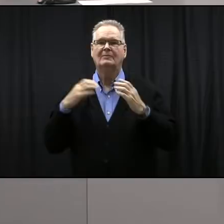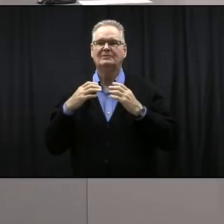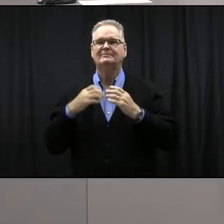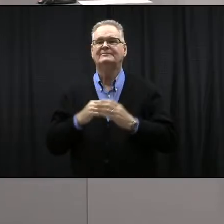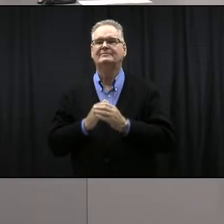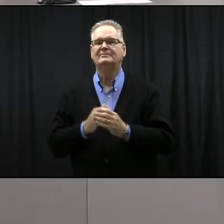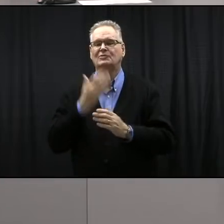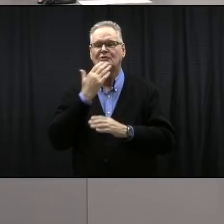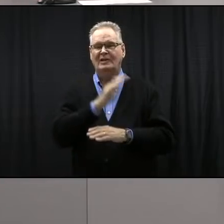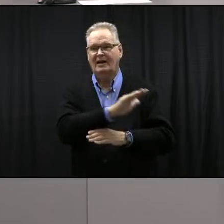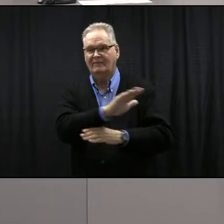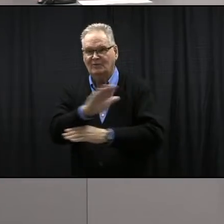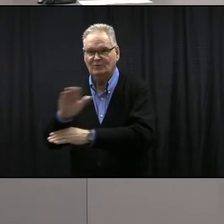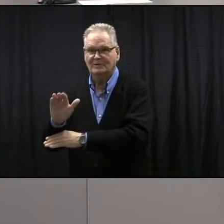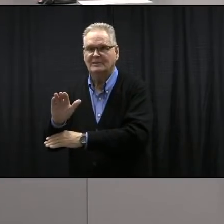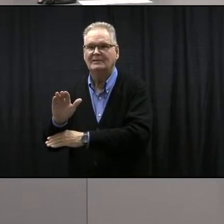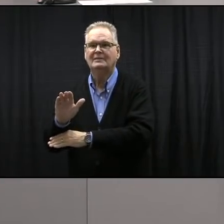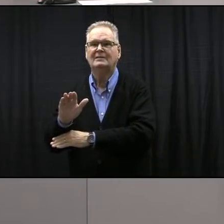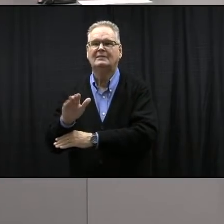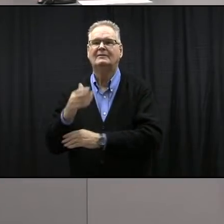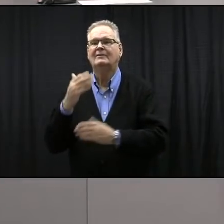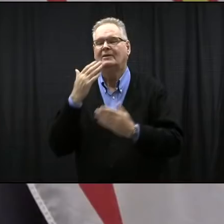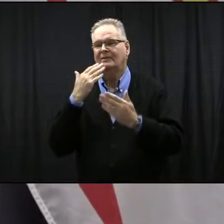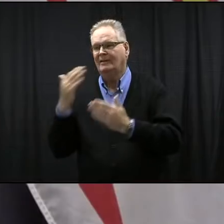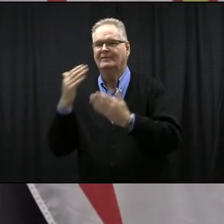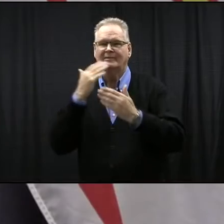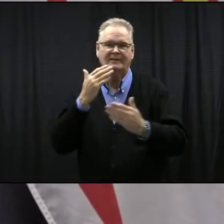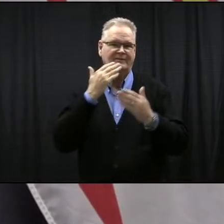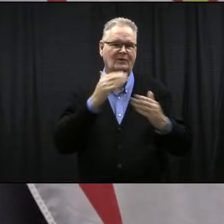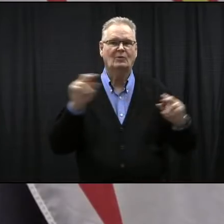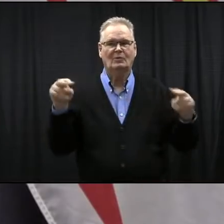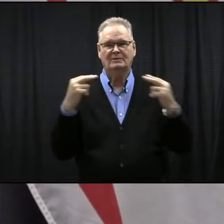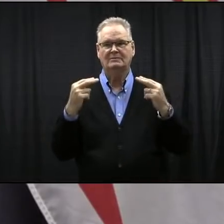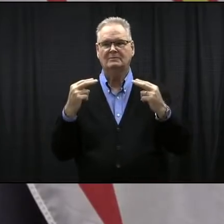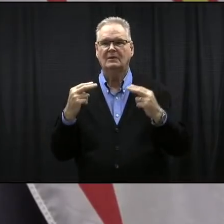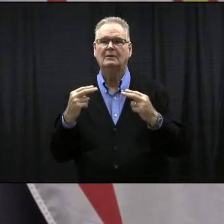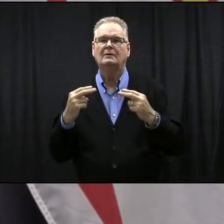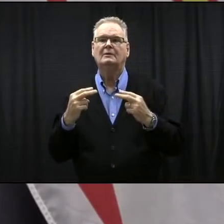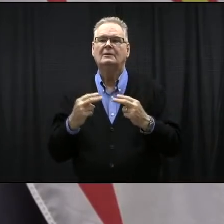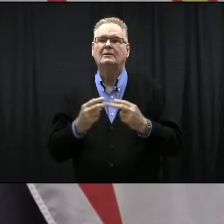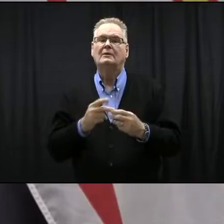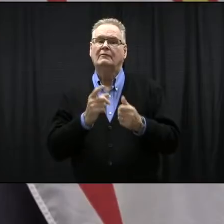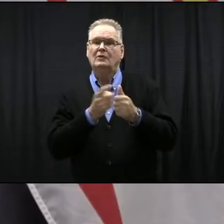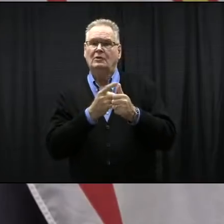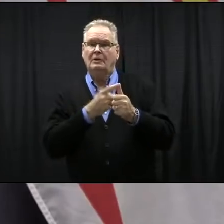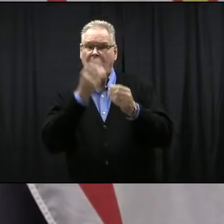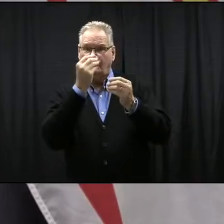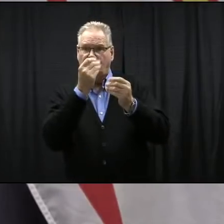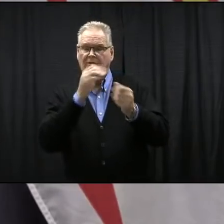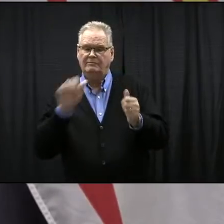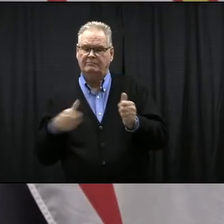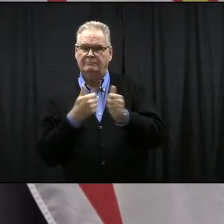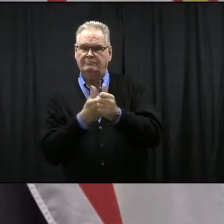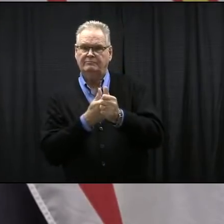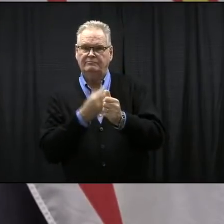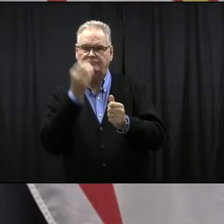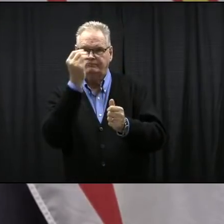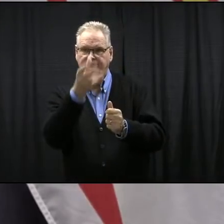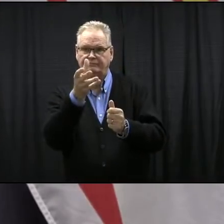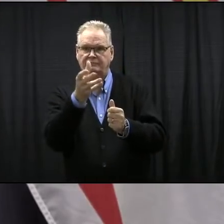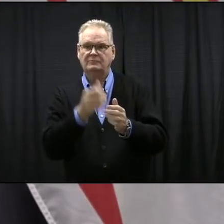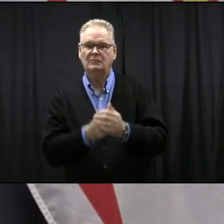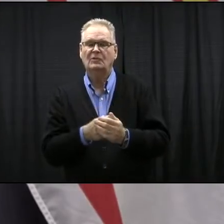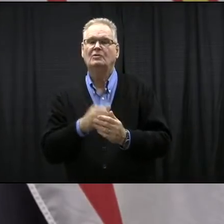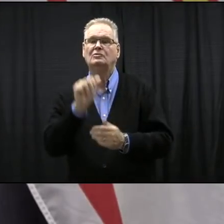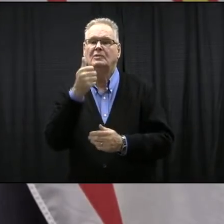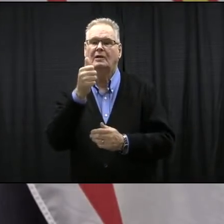and thank you for joining us today. I'll start with an update on COVID. So, since the last media advisory, we have 10 new